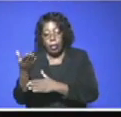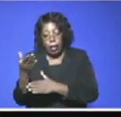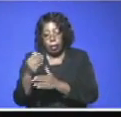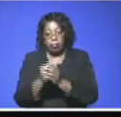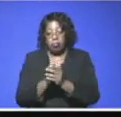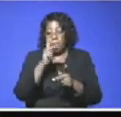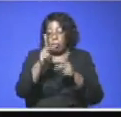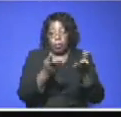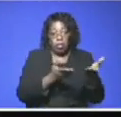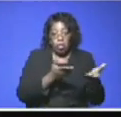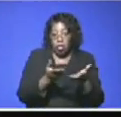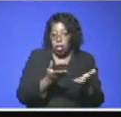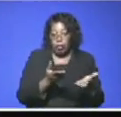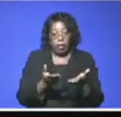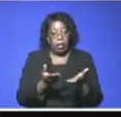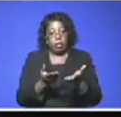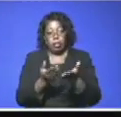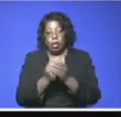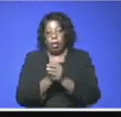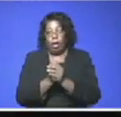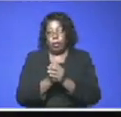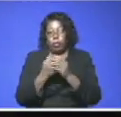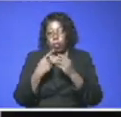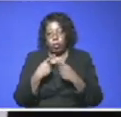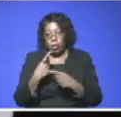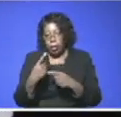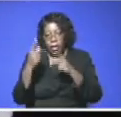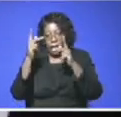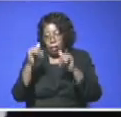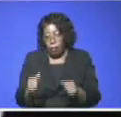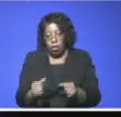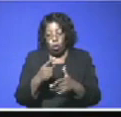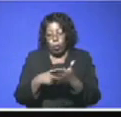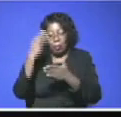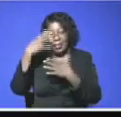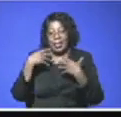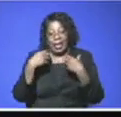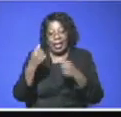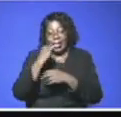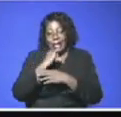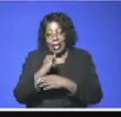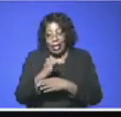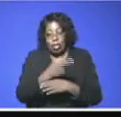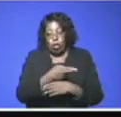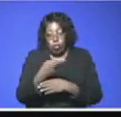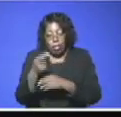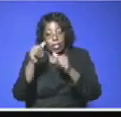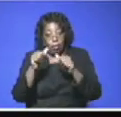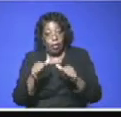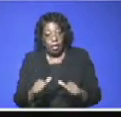a public service campaign initiative to advise individuals of what mental health is, the resources available,